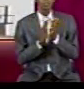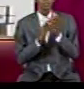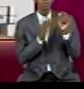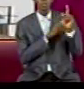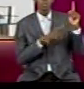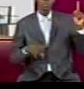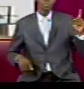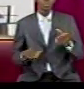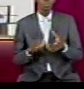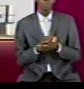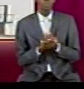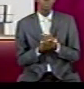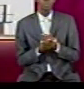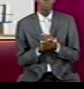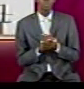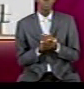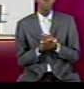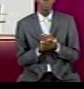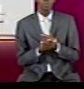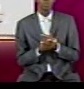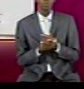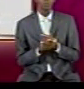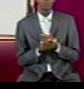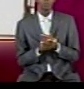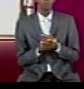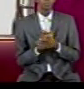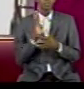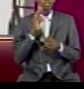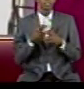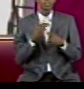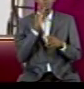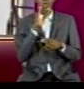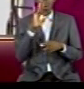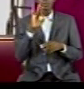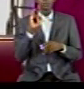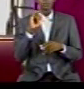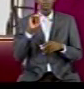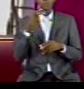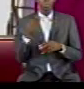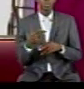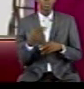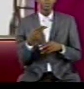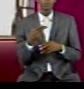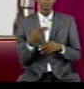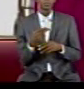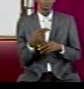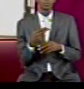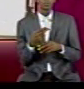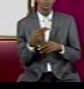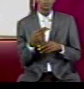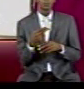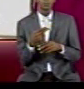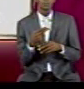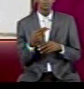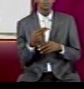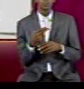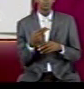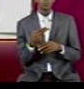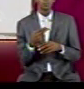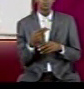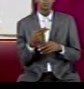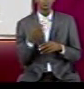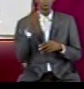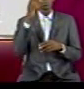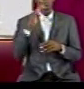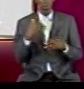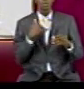By the grace of God, my name is Sister Faith Oko. I'm born again. God has been doing marvelous things in